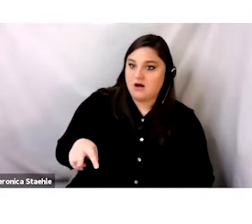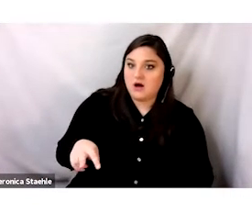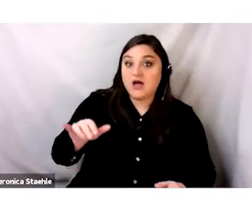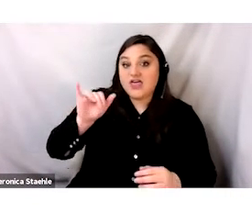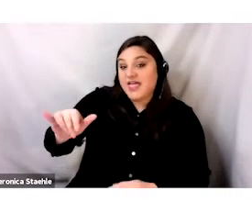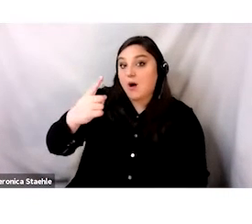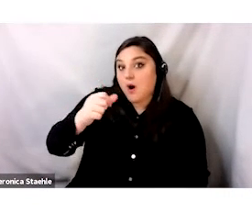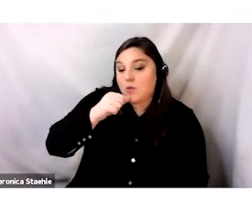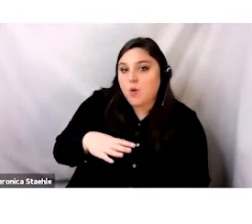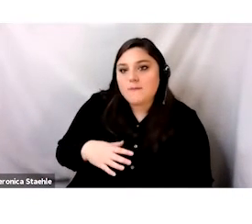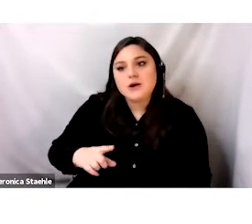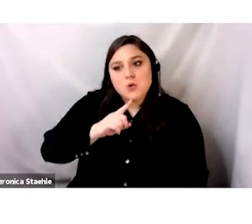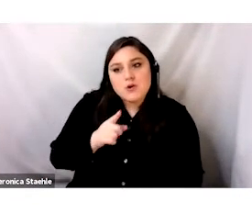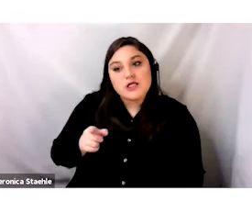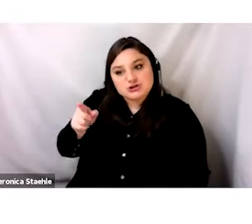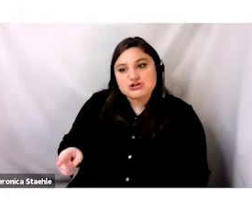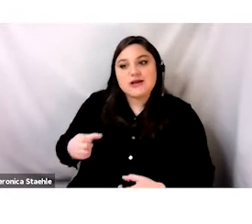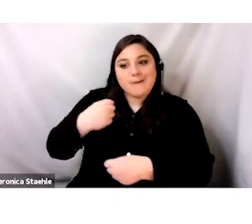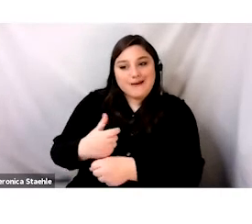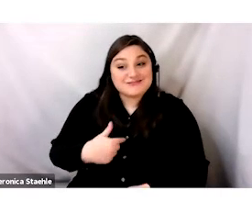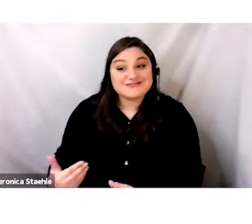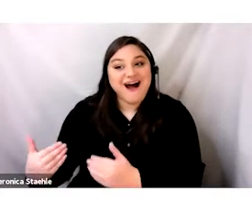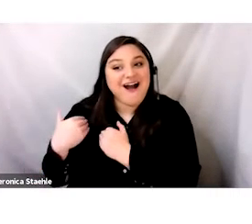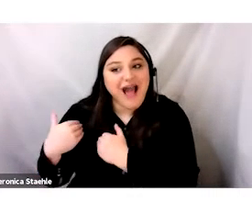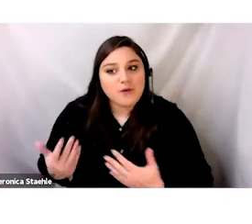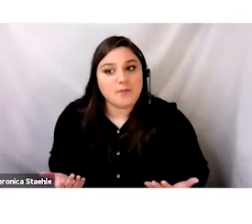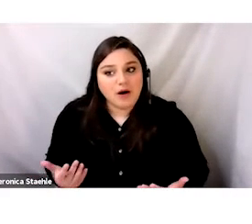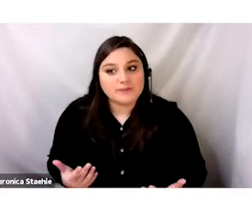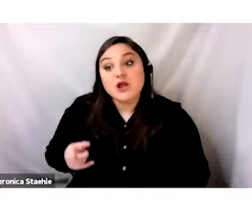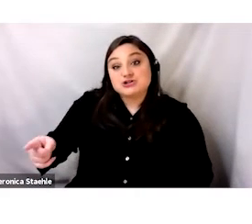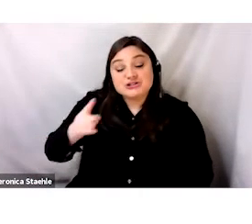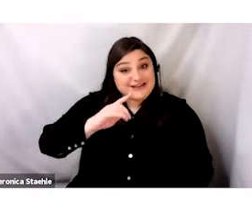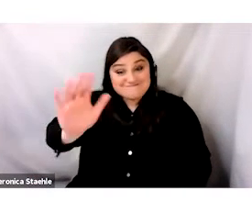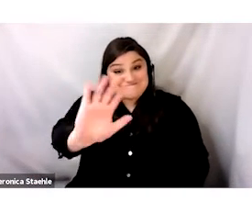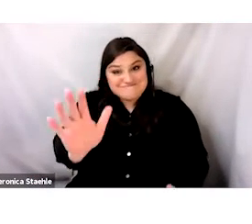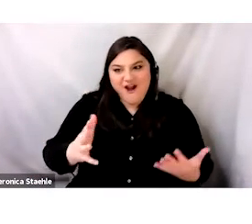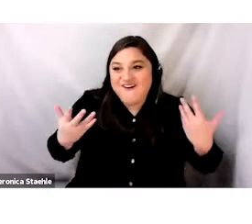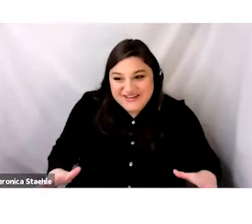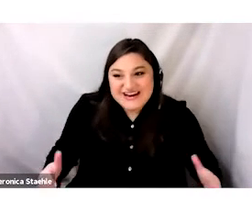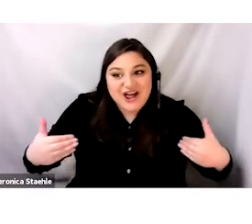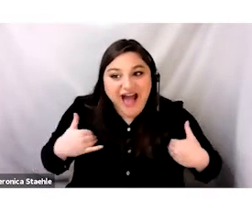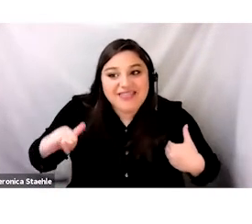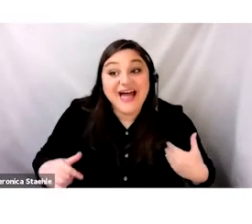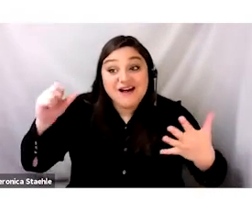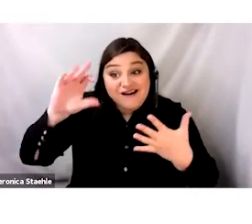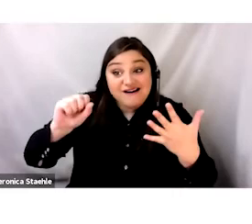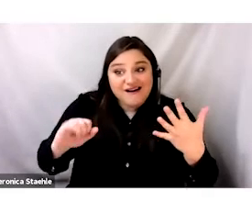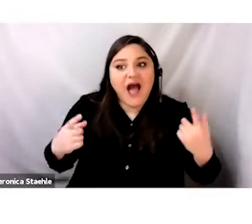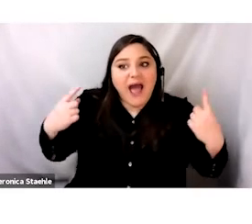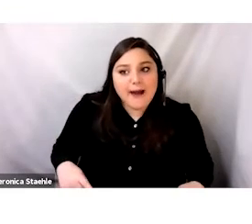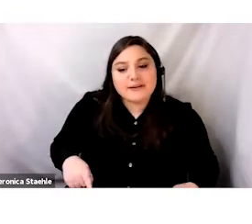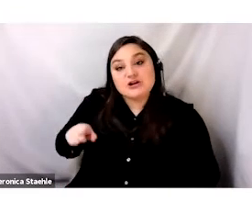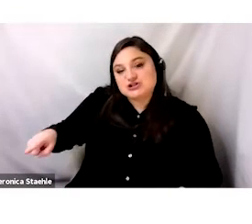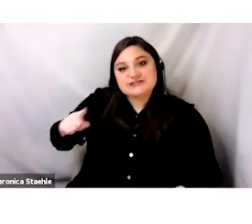her is that they hold our feet to the fire and say, we can't erase that history. We can't erase what has already occurred. And we